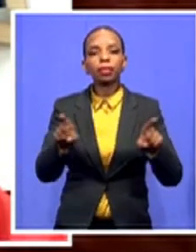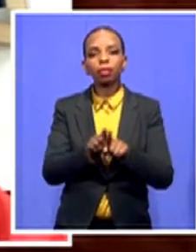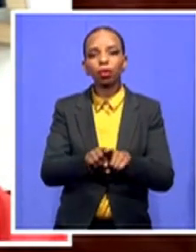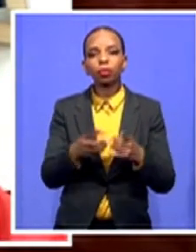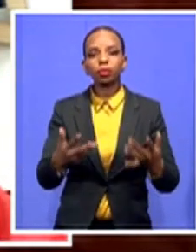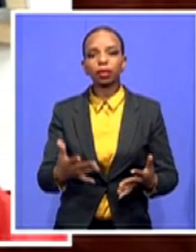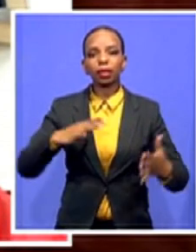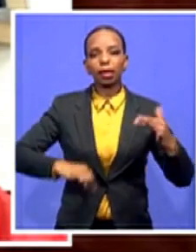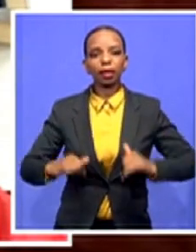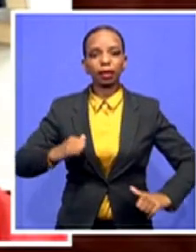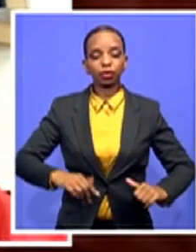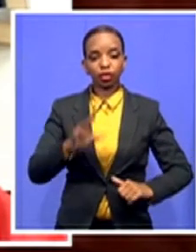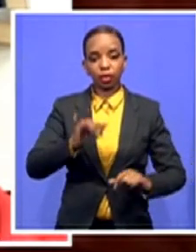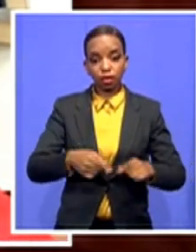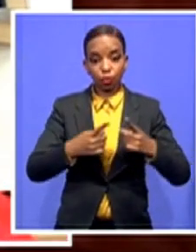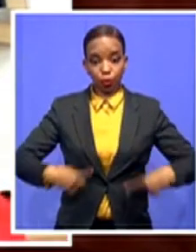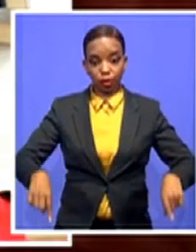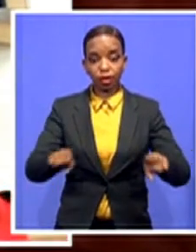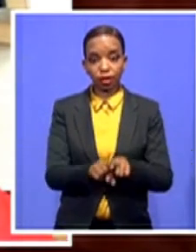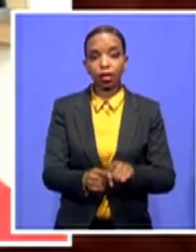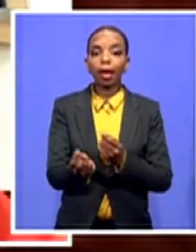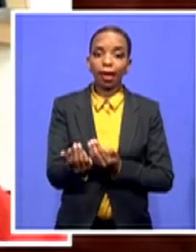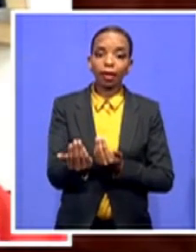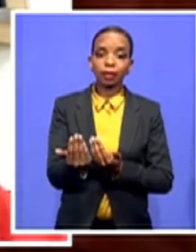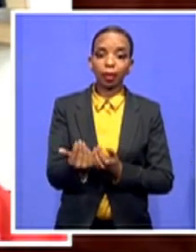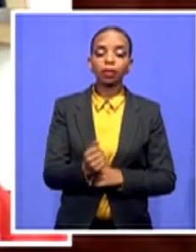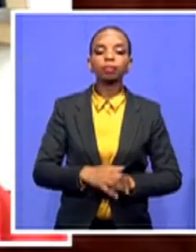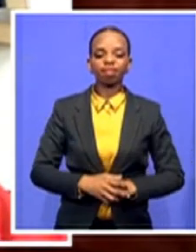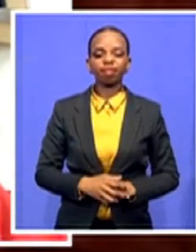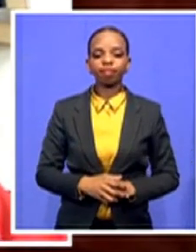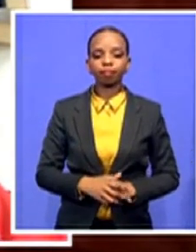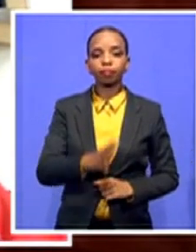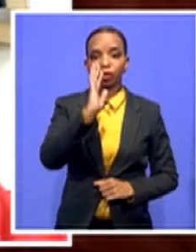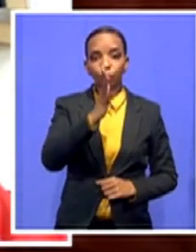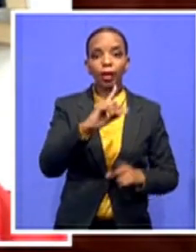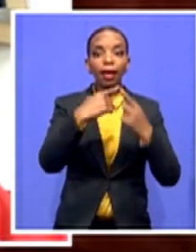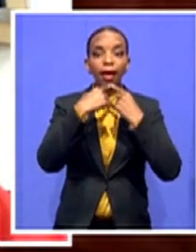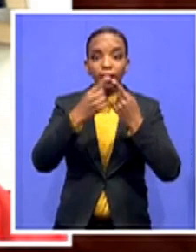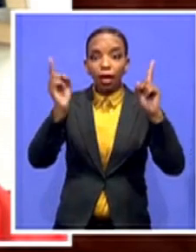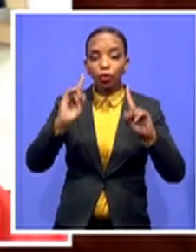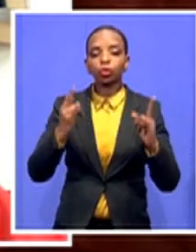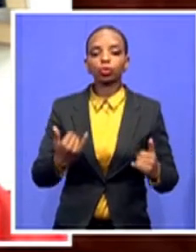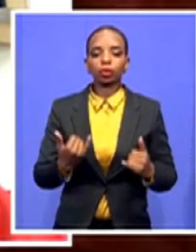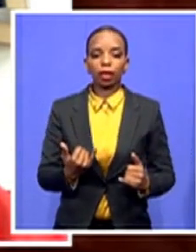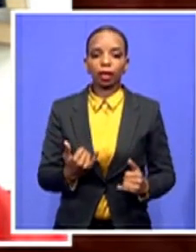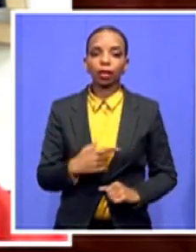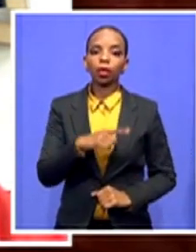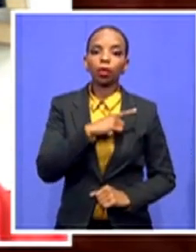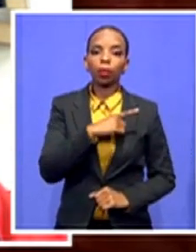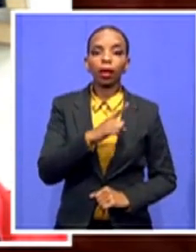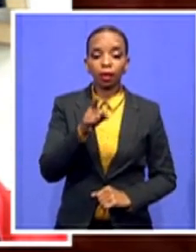expect will be announced today to address that level of looting of the procurement